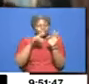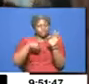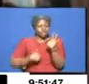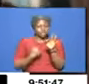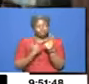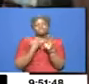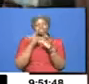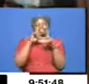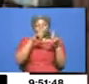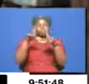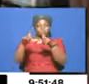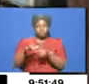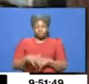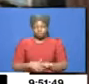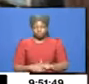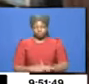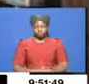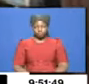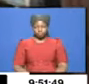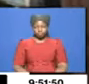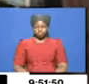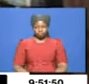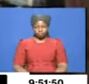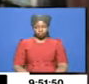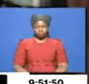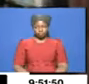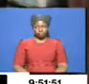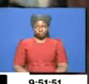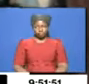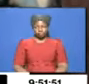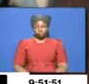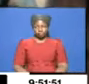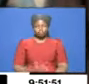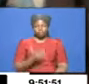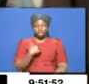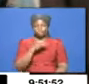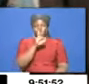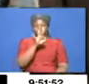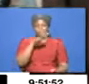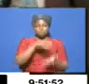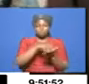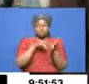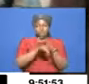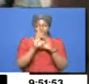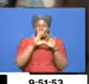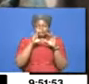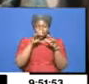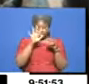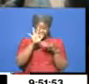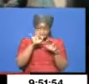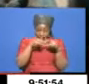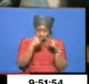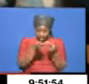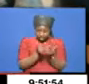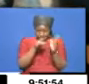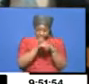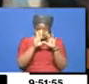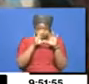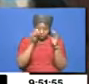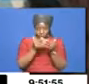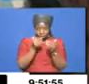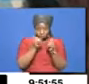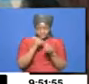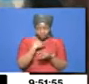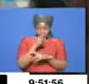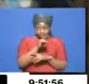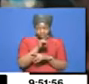main center for gaming, but it's about to be. There's only three places in the world that have a billion players, and that's China, India,